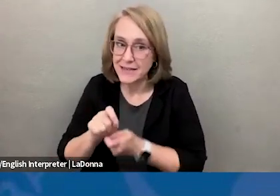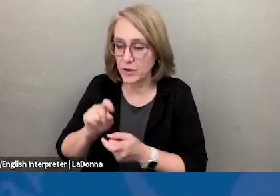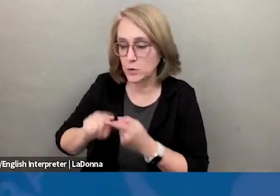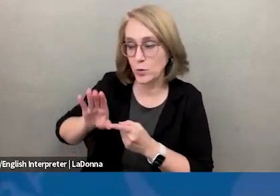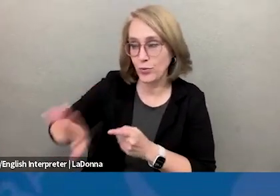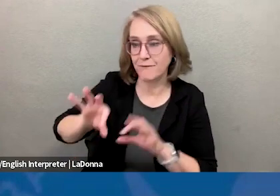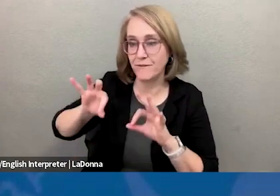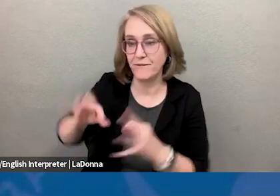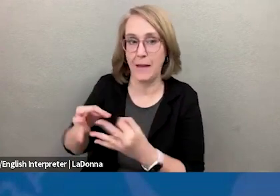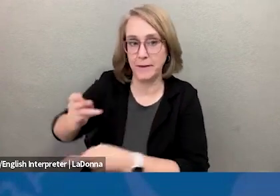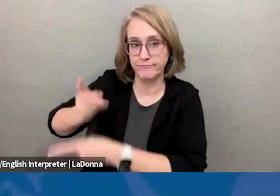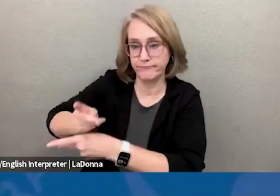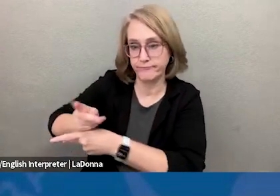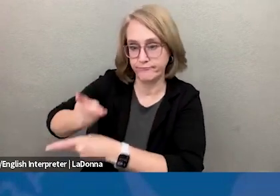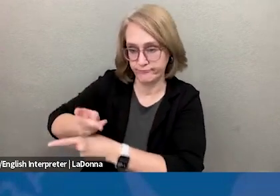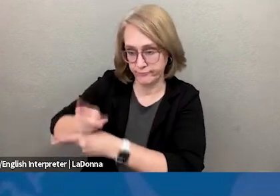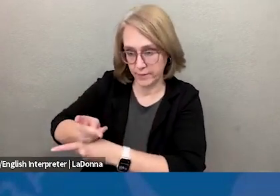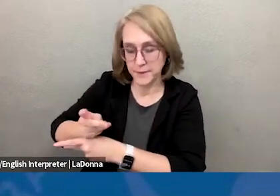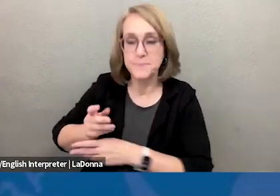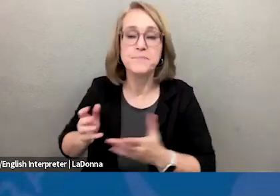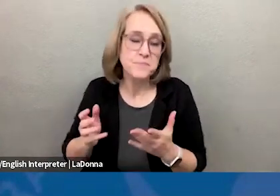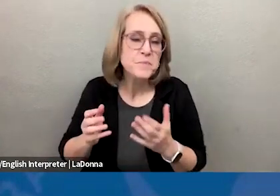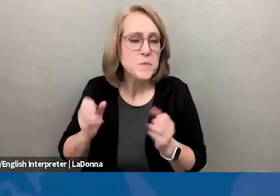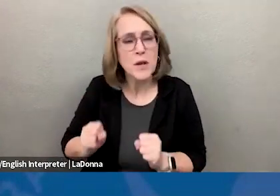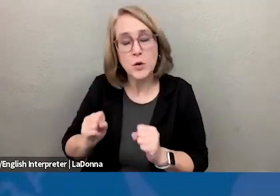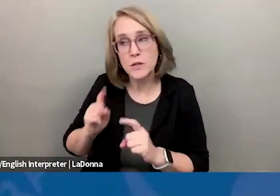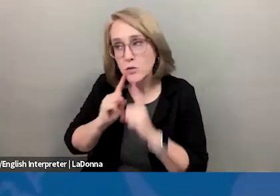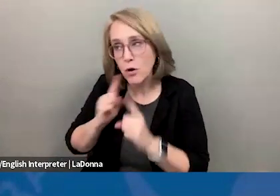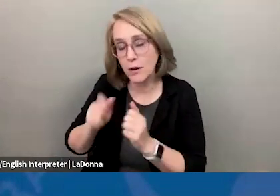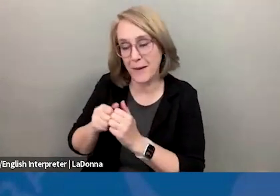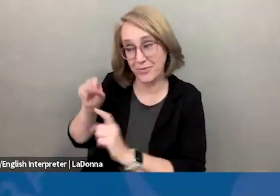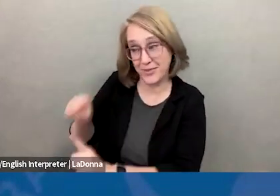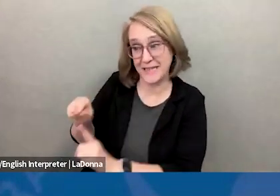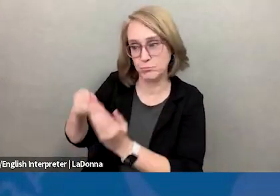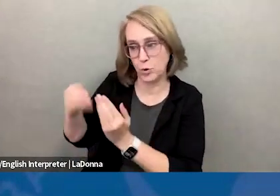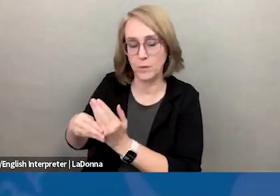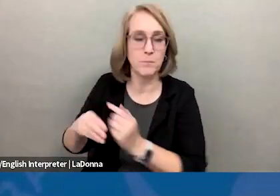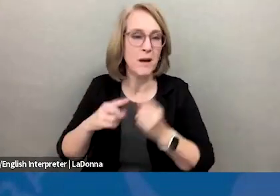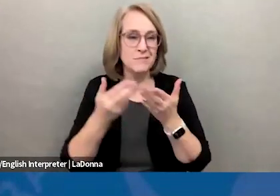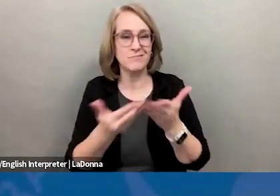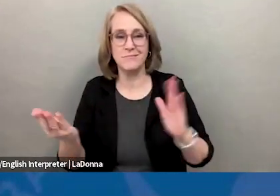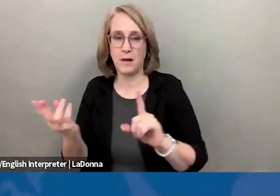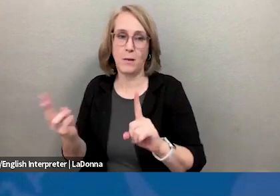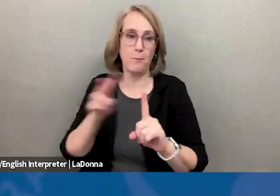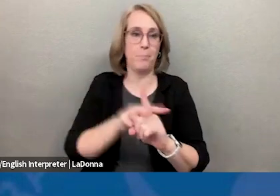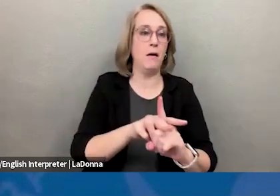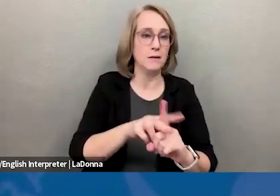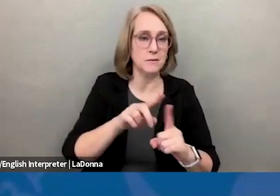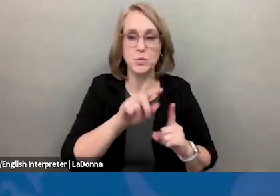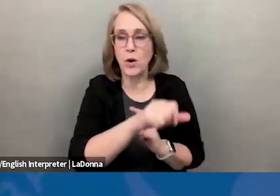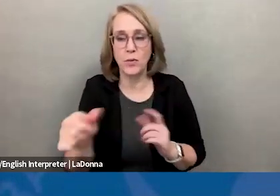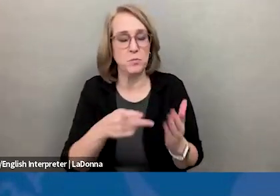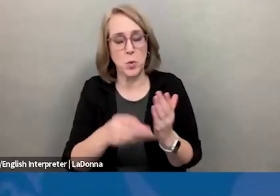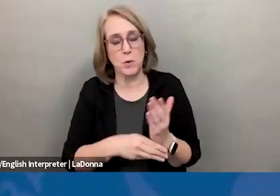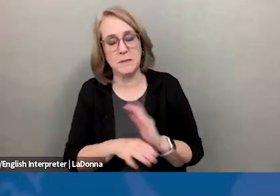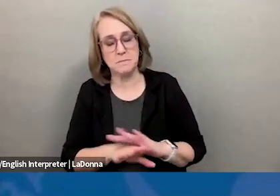Family Caregiver Support Program. So we can speak to that program. I don't know that how well we could extrapolate out to other